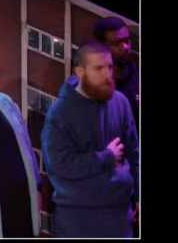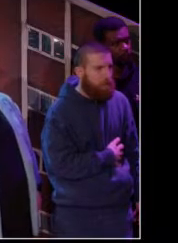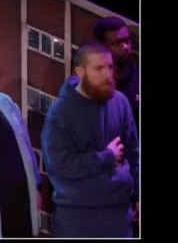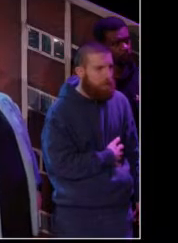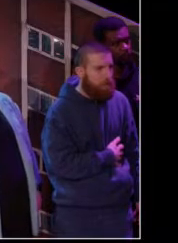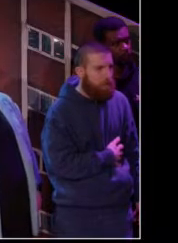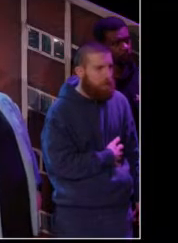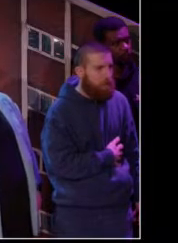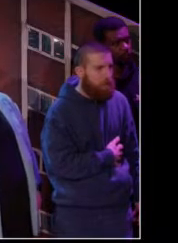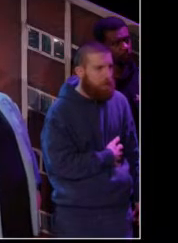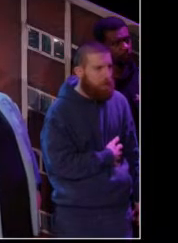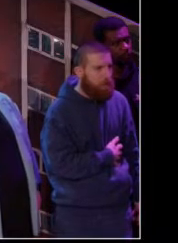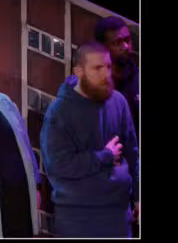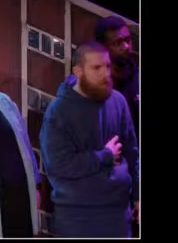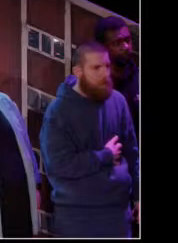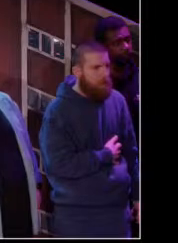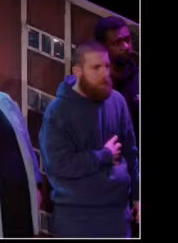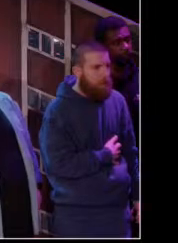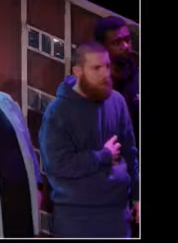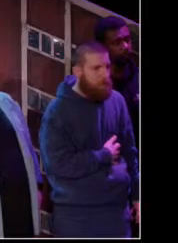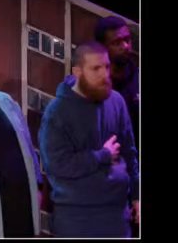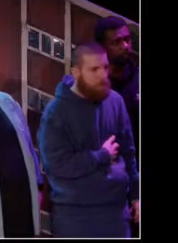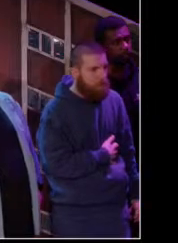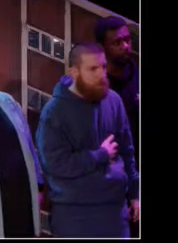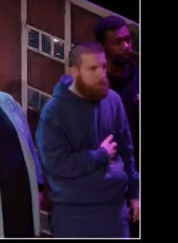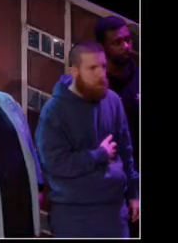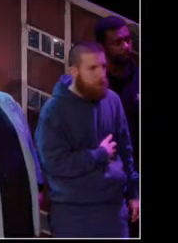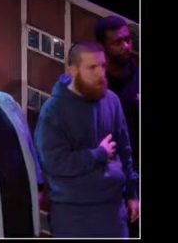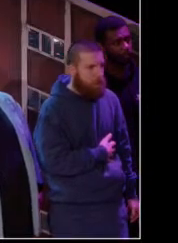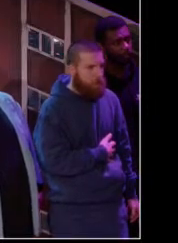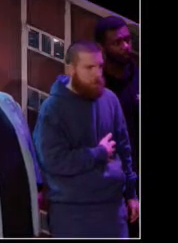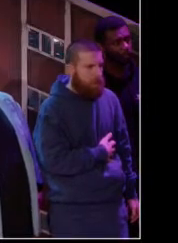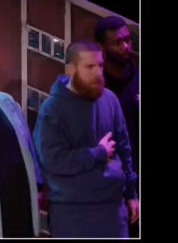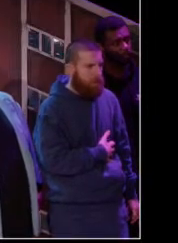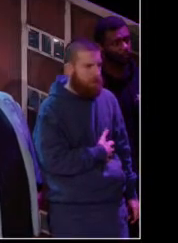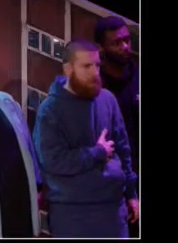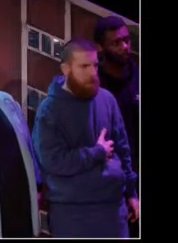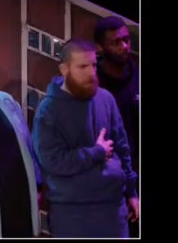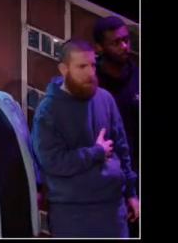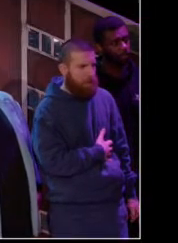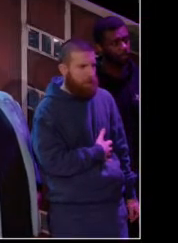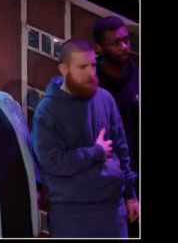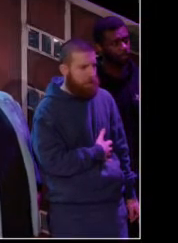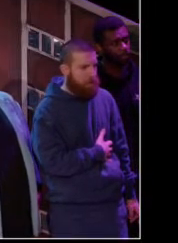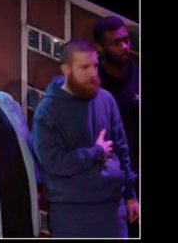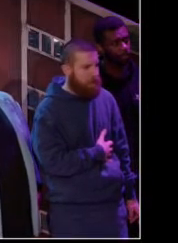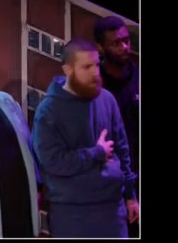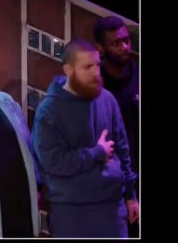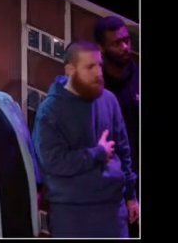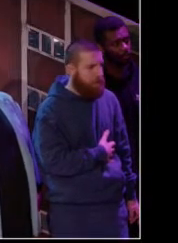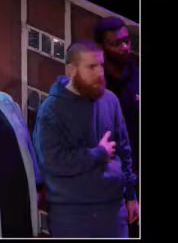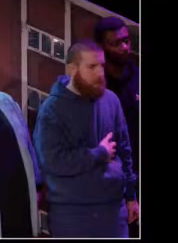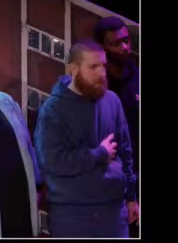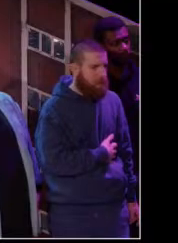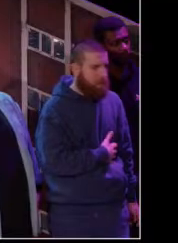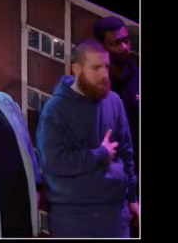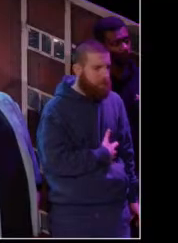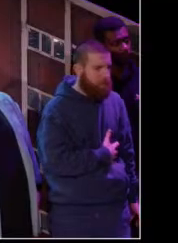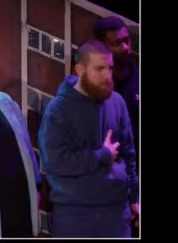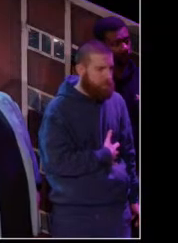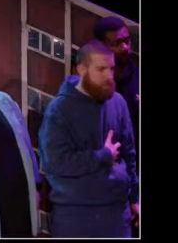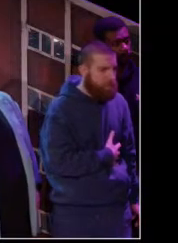She's saying, "You gods, look down and from your sacred vials pour your blessings upon my